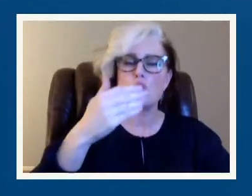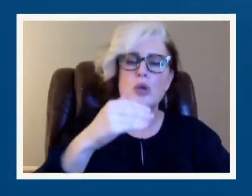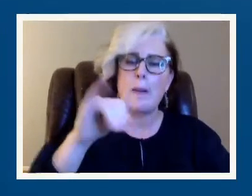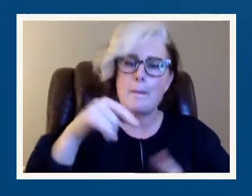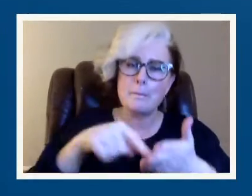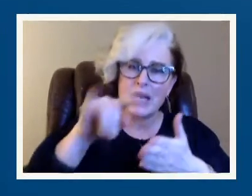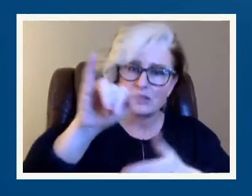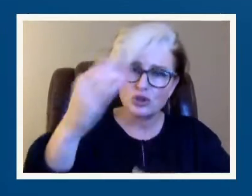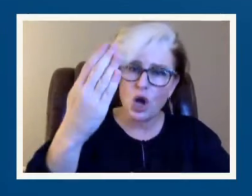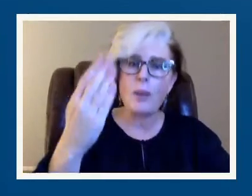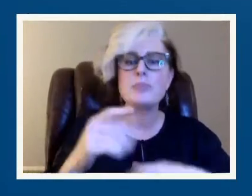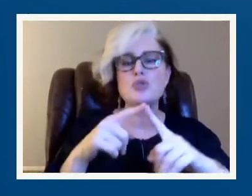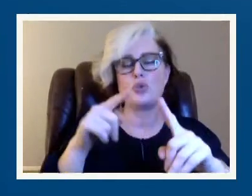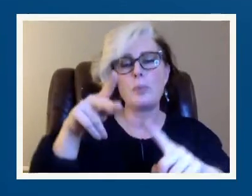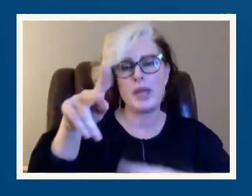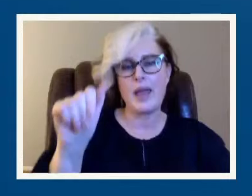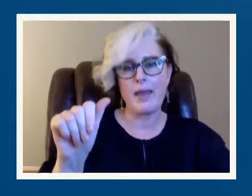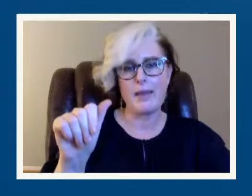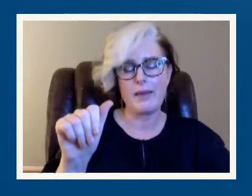to Pennsylvania.